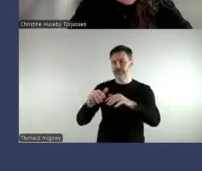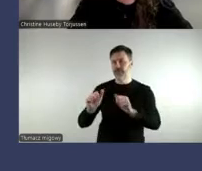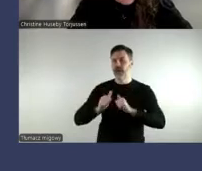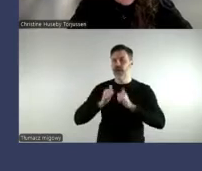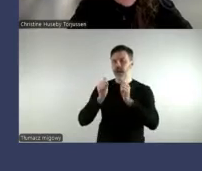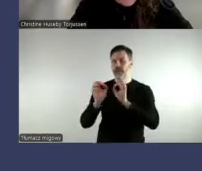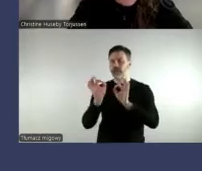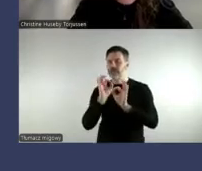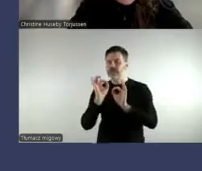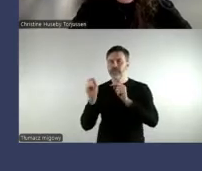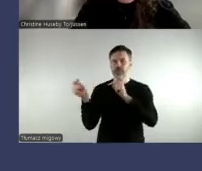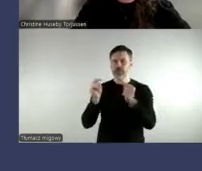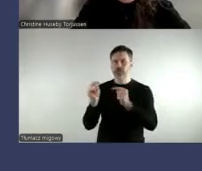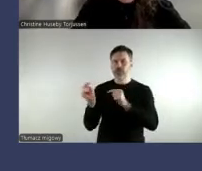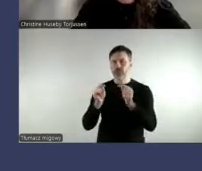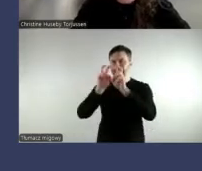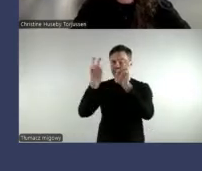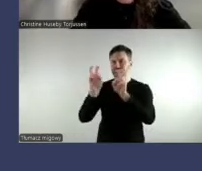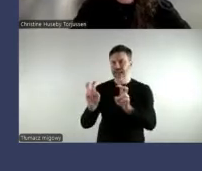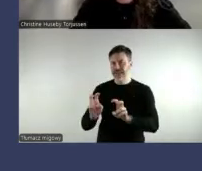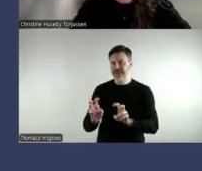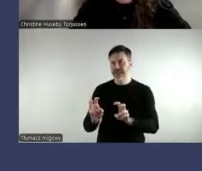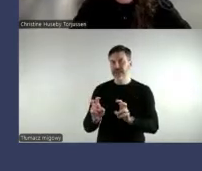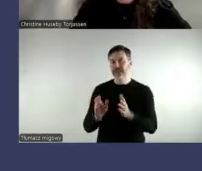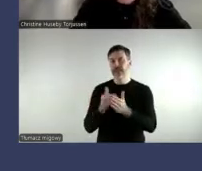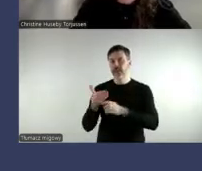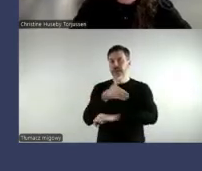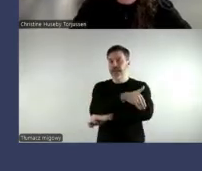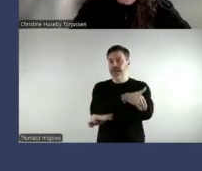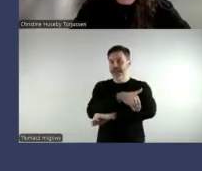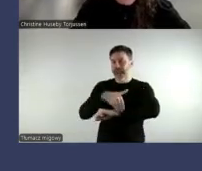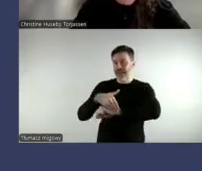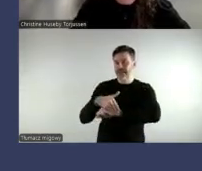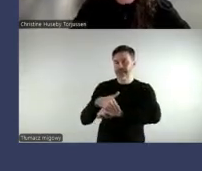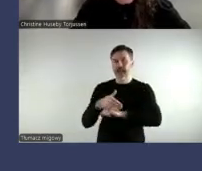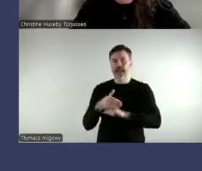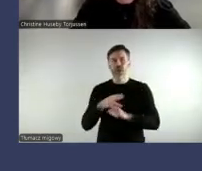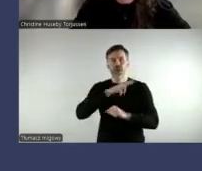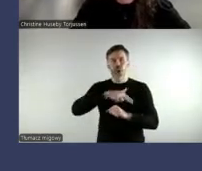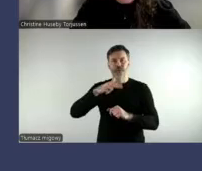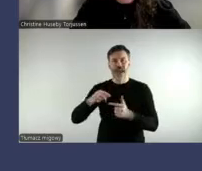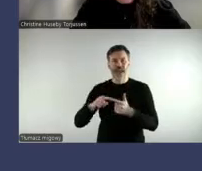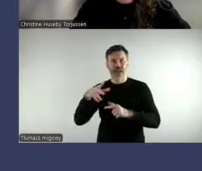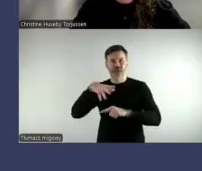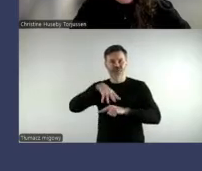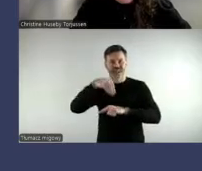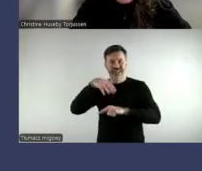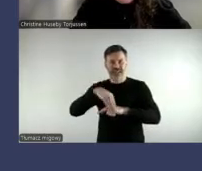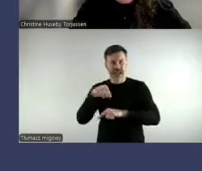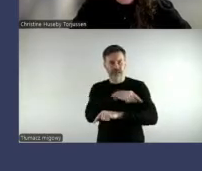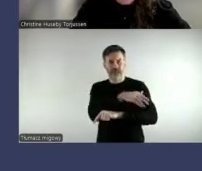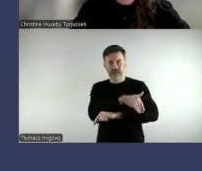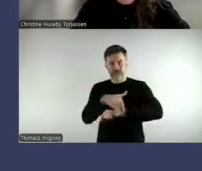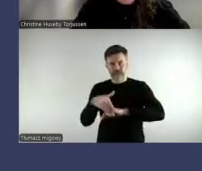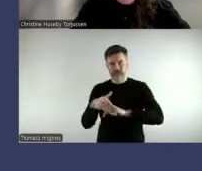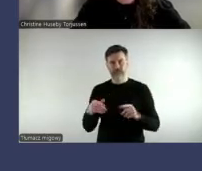this has been a full peacetime framework, and we now need to plan not only for rescue missions, but also civil military cooperation across the